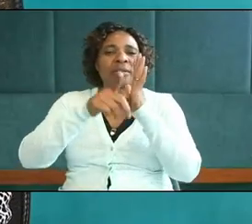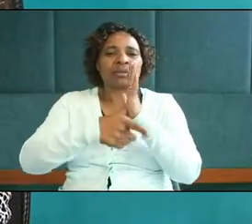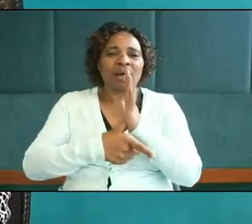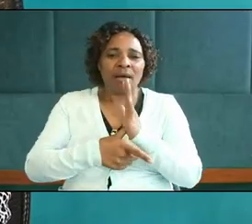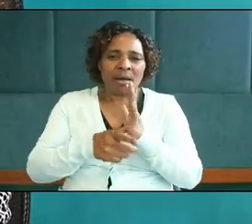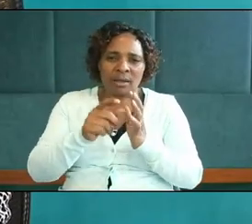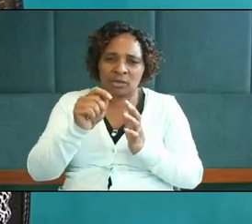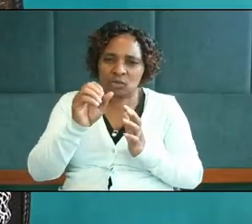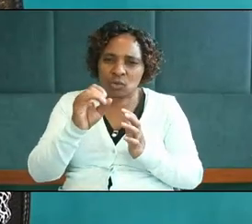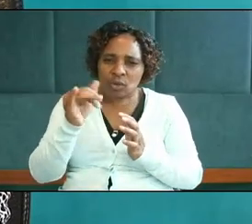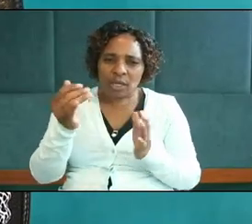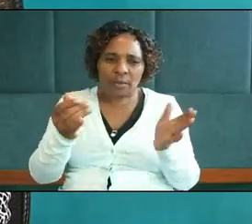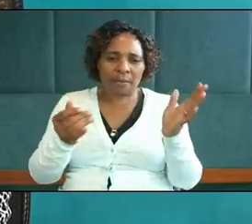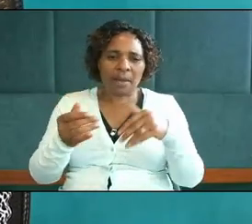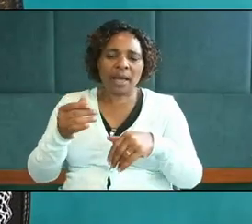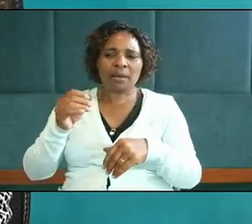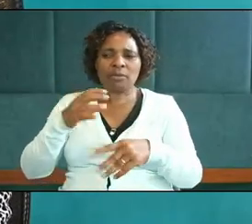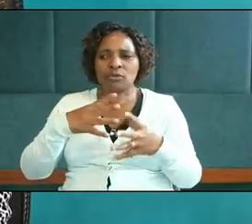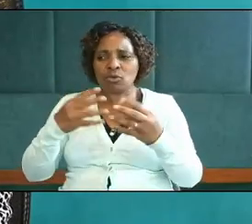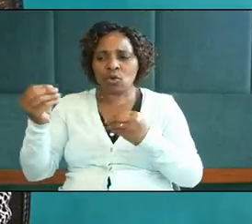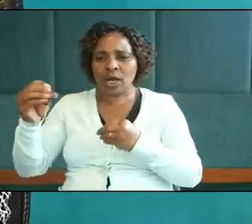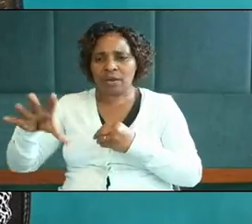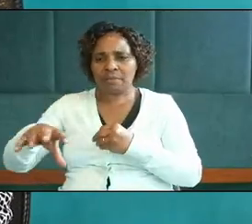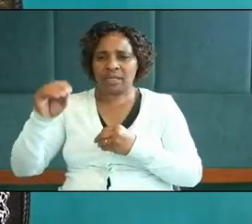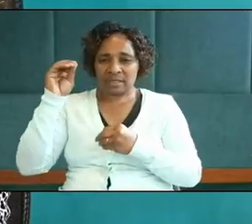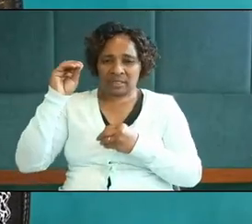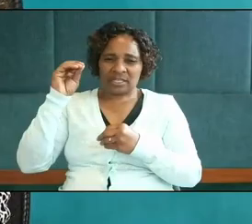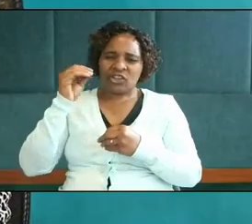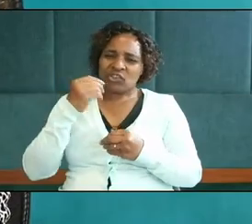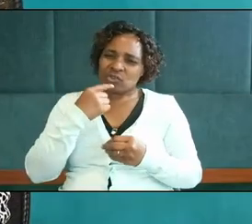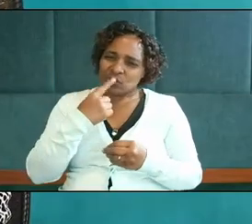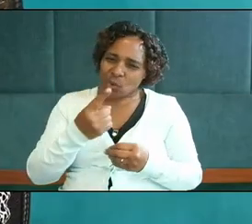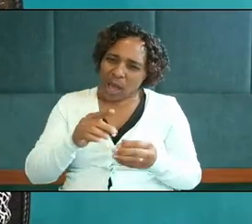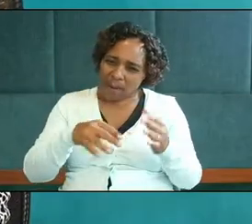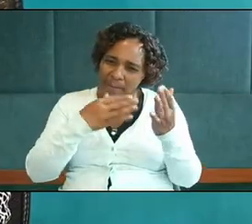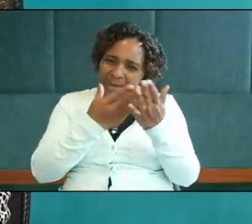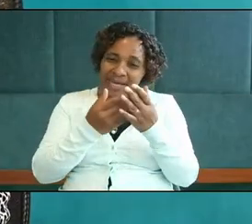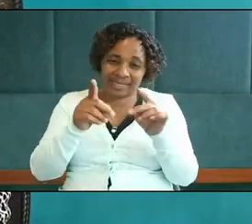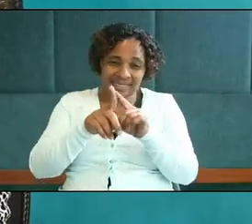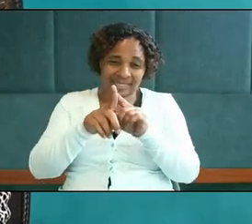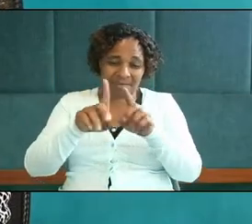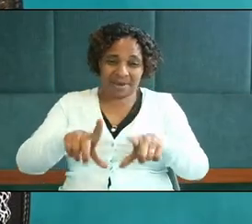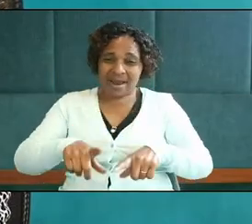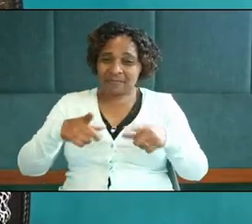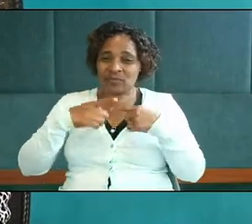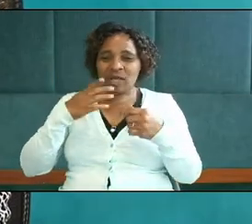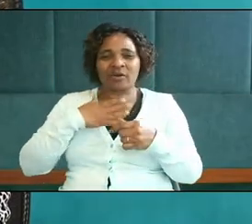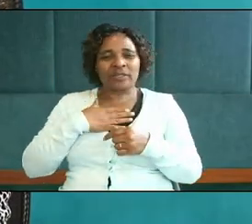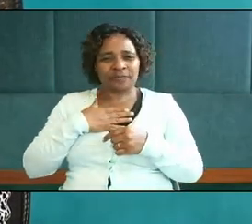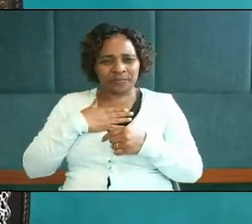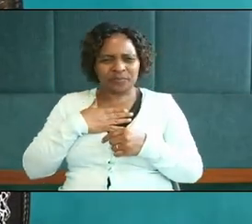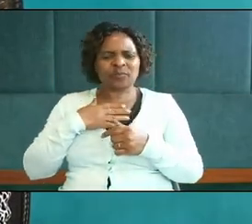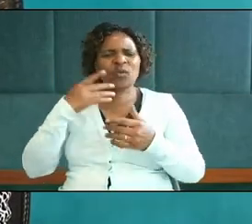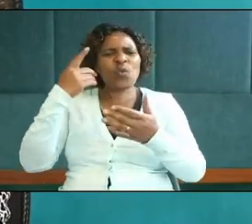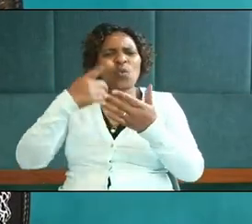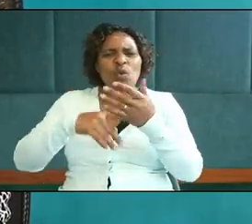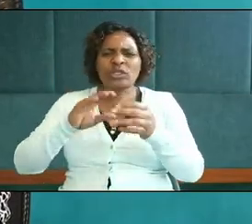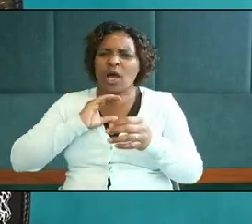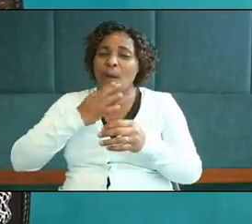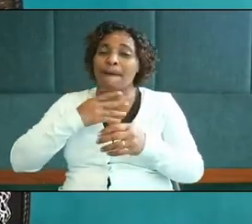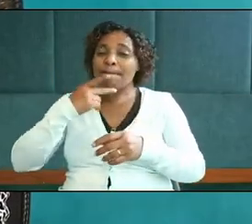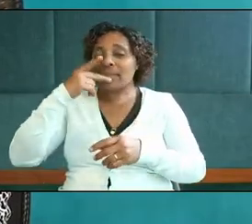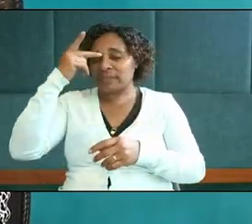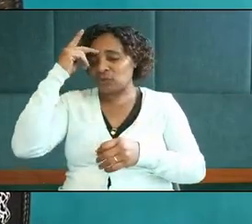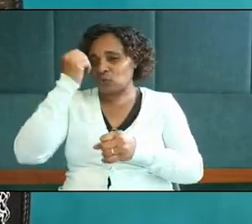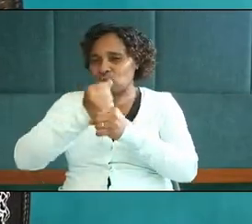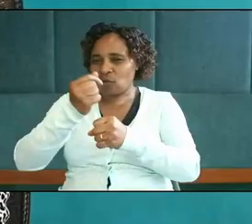come back to the shore and I can go and pick it. And so I just want us to apply that in our lives. It's like what our parents do for